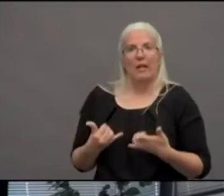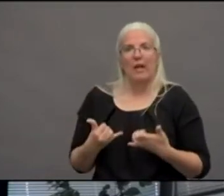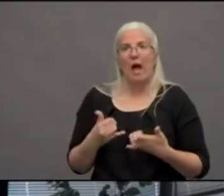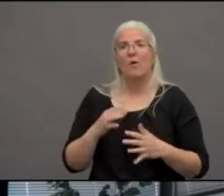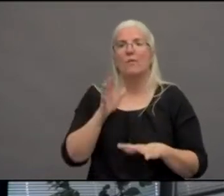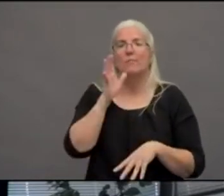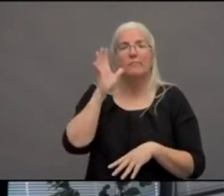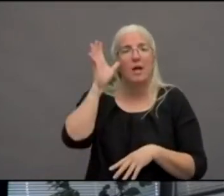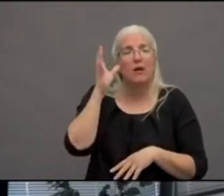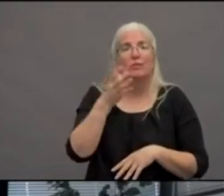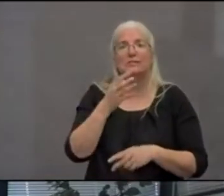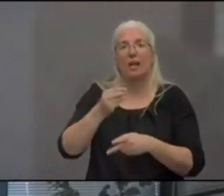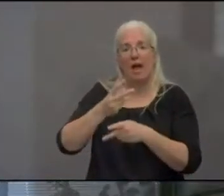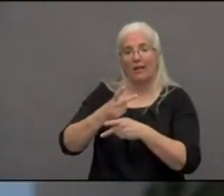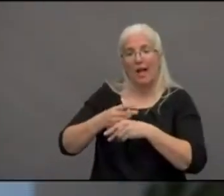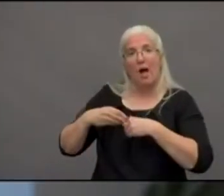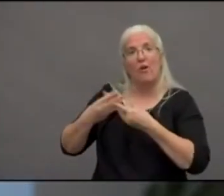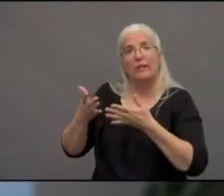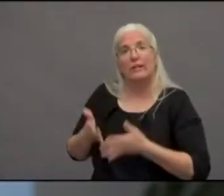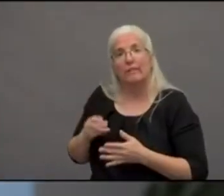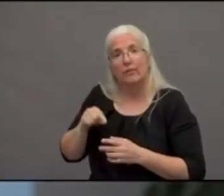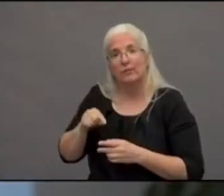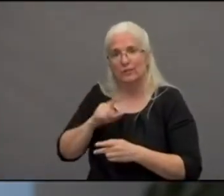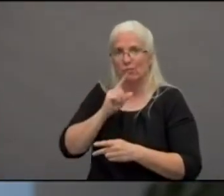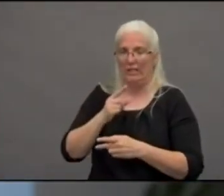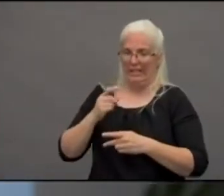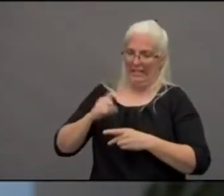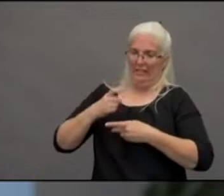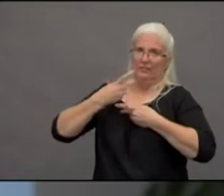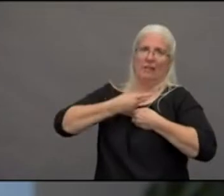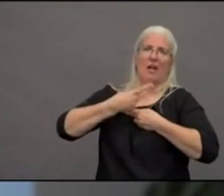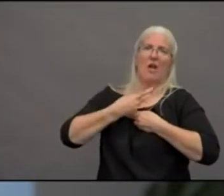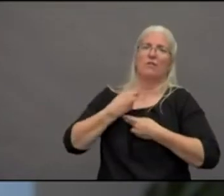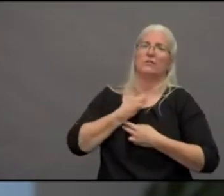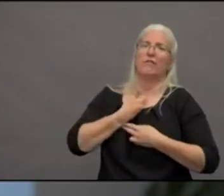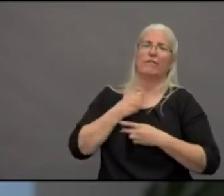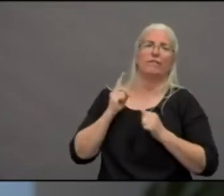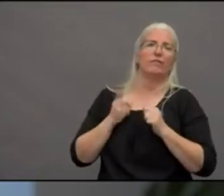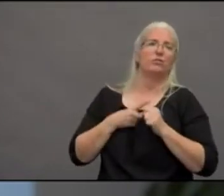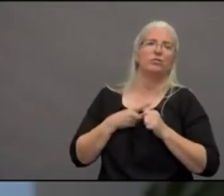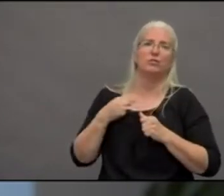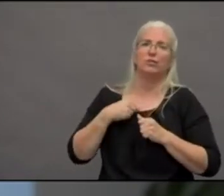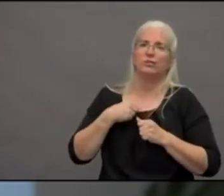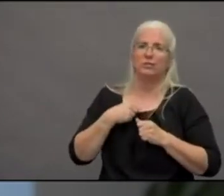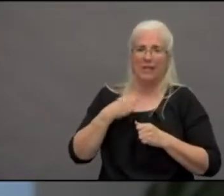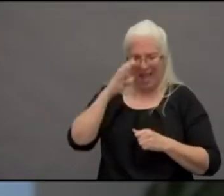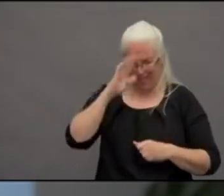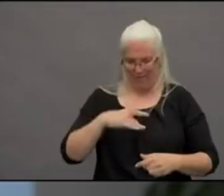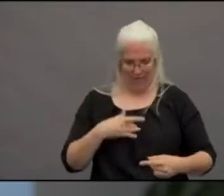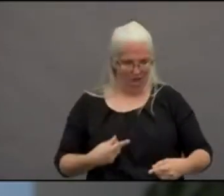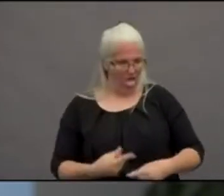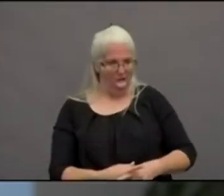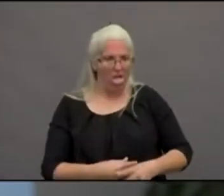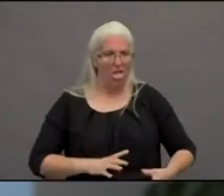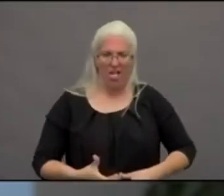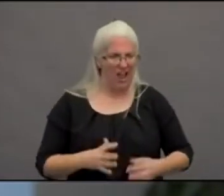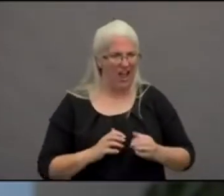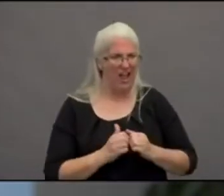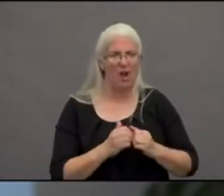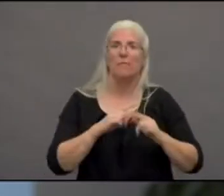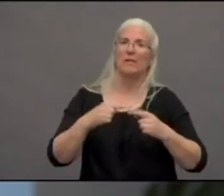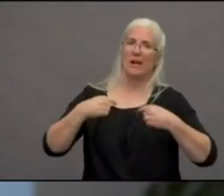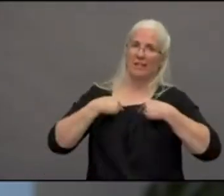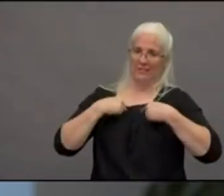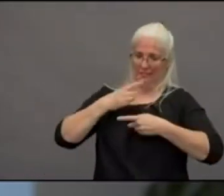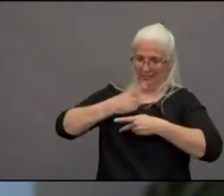of themselves. It's a little counterintuitive. You want to put all of your resources into the health and the well-being of your children, but the first thing is you have to